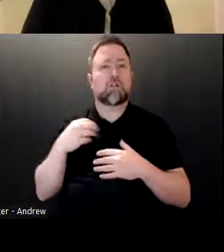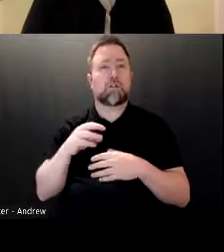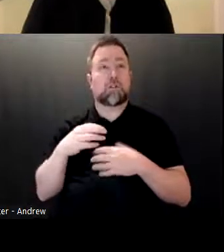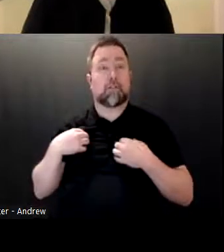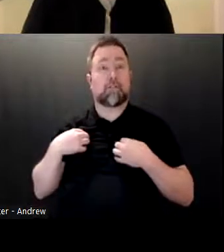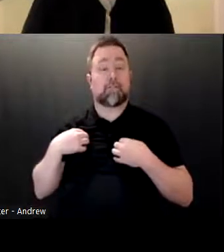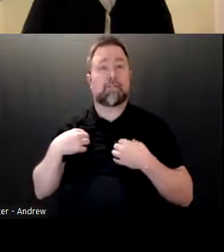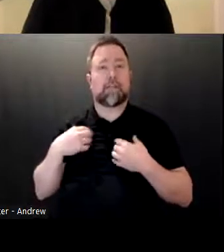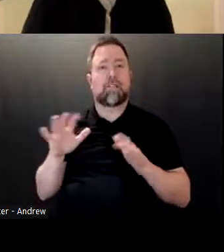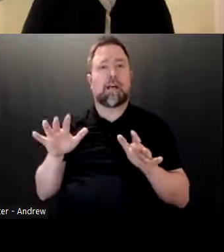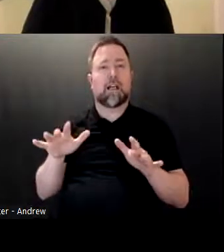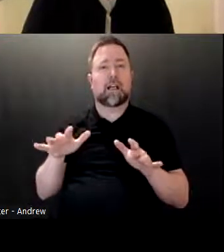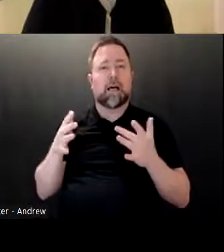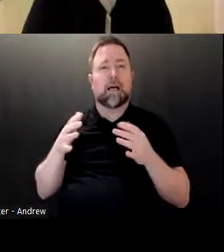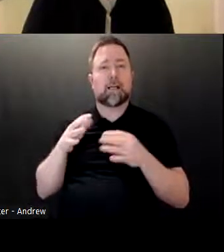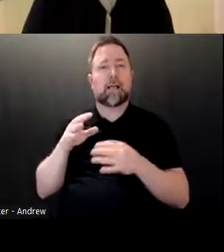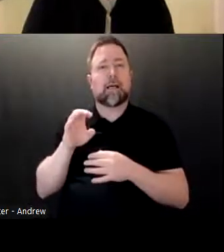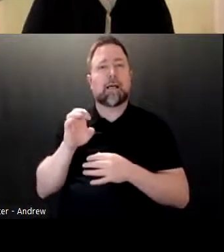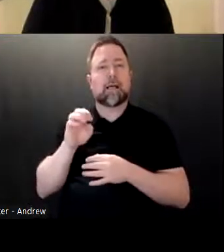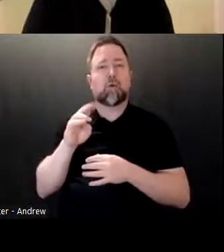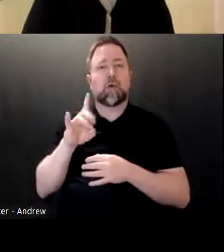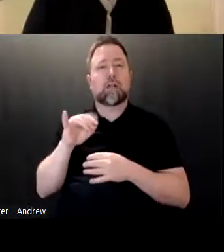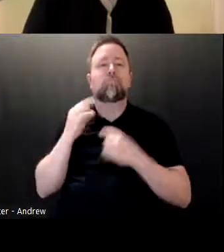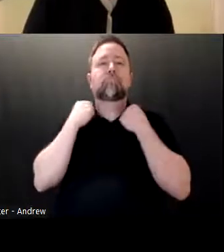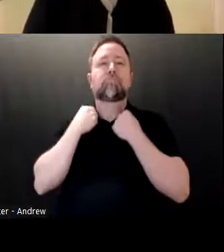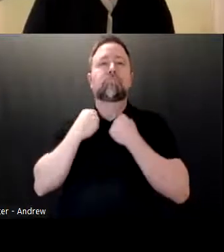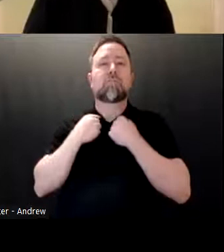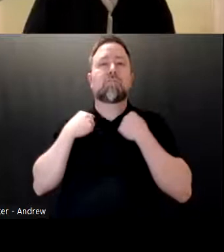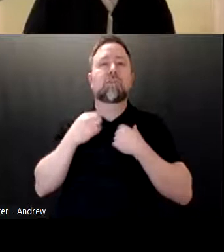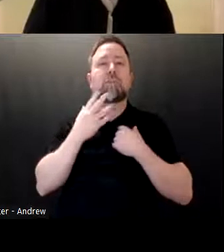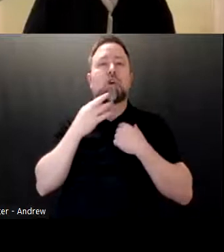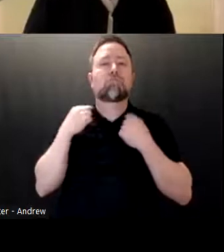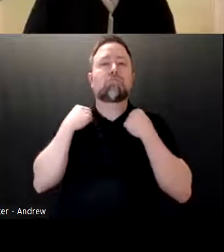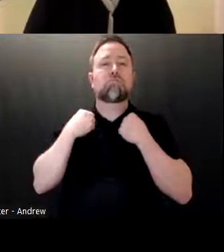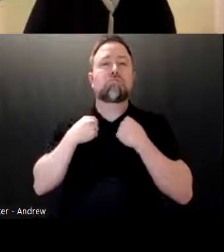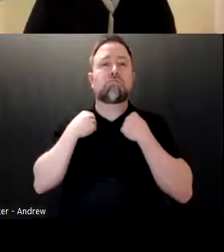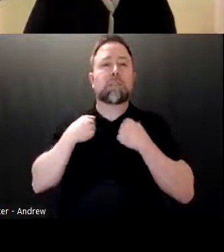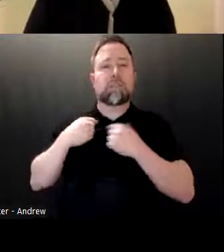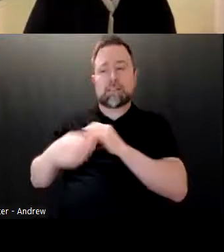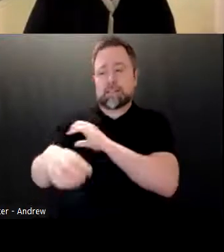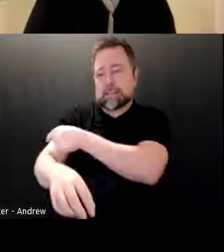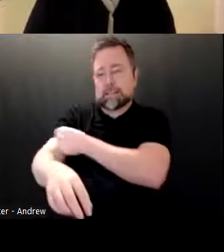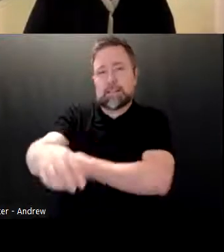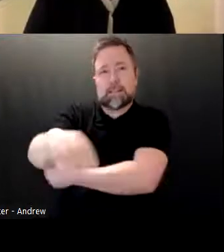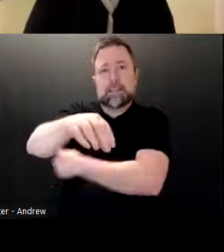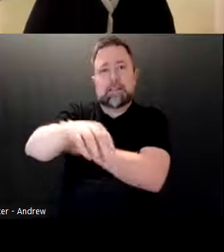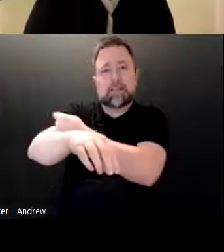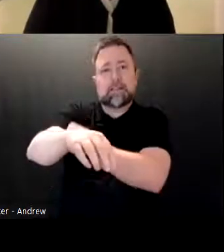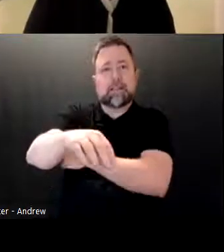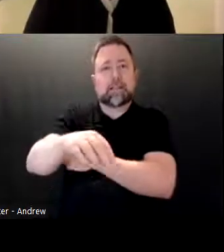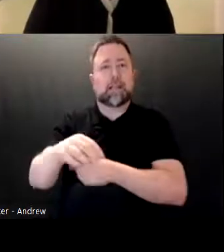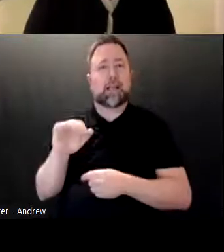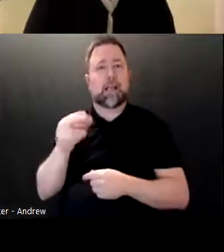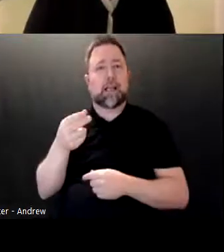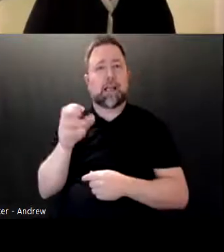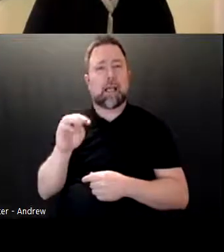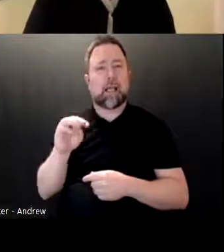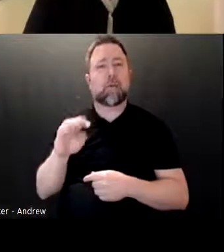baby is Letty with their first child. And I think it's interesting to note that she's wearing an